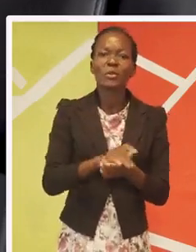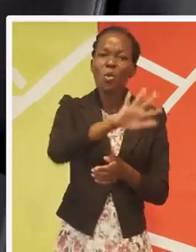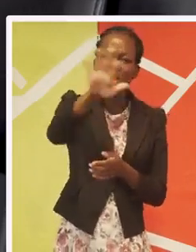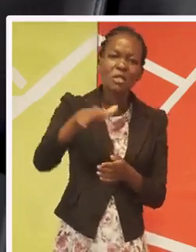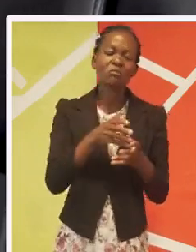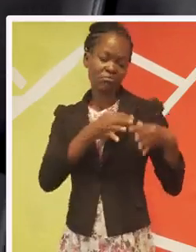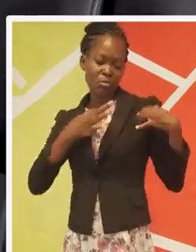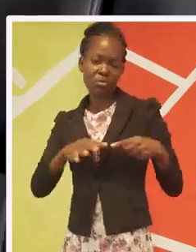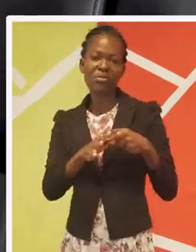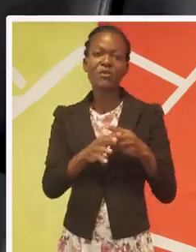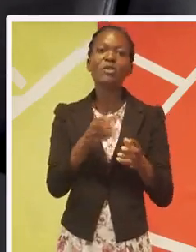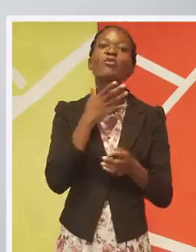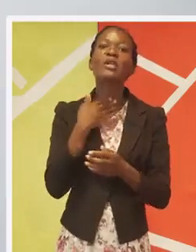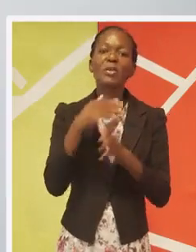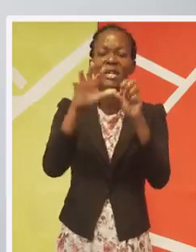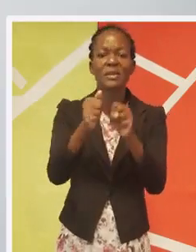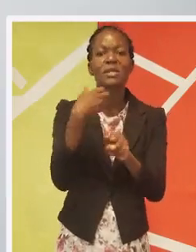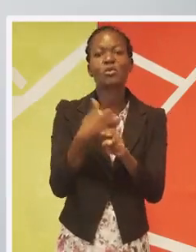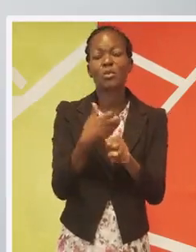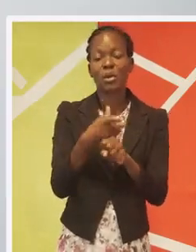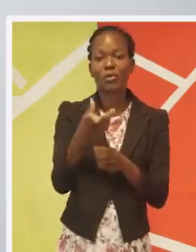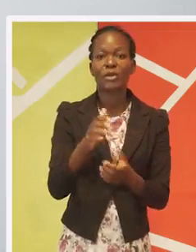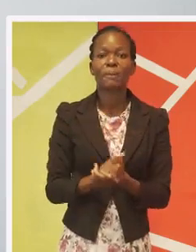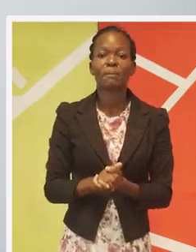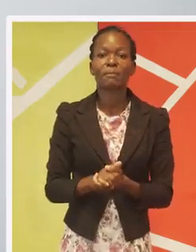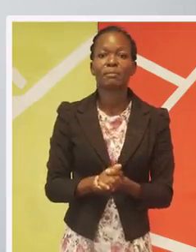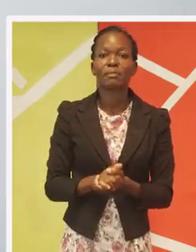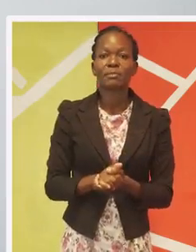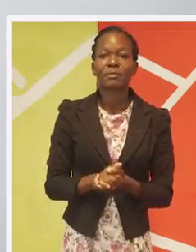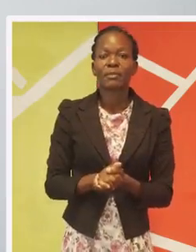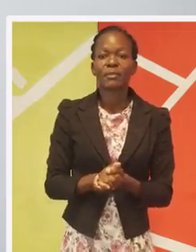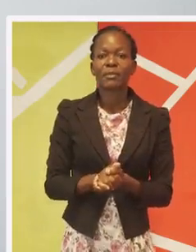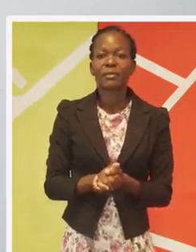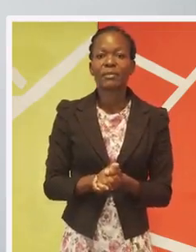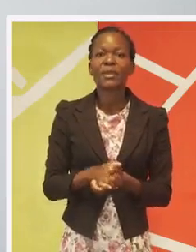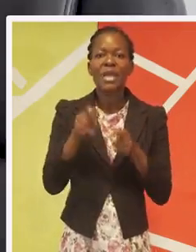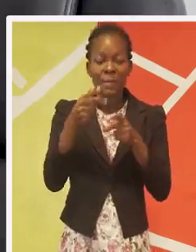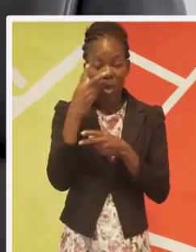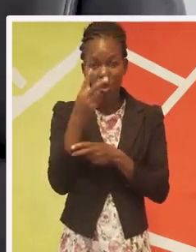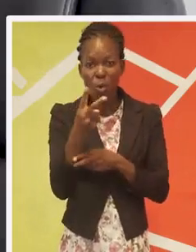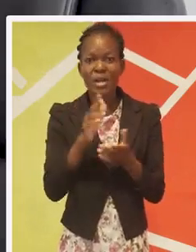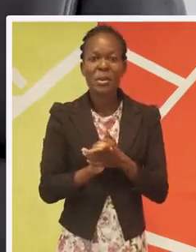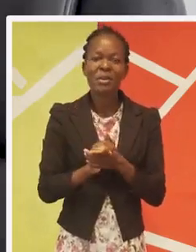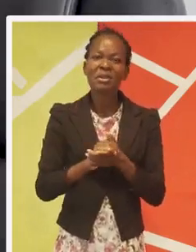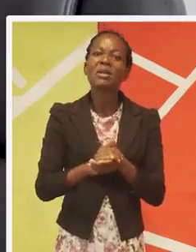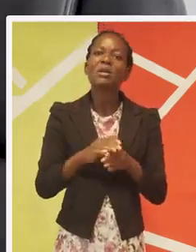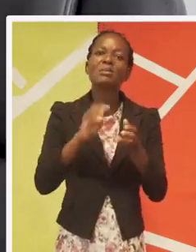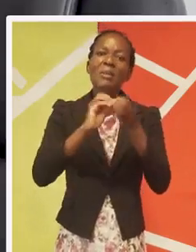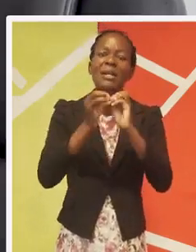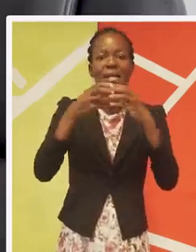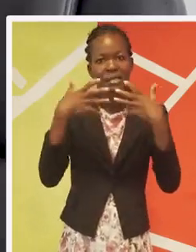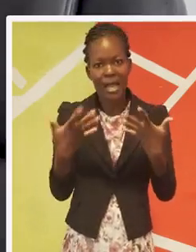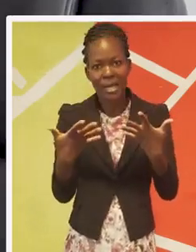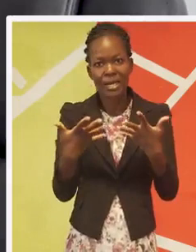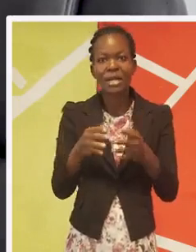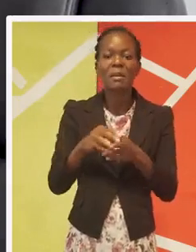because the government is not regulating. Yeah, so now that we've really looked into the tenets of neoliberalism, I think it's important for us